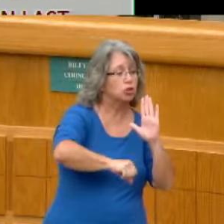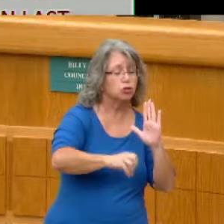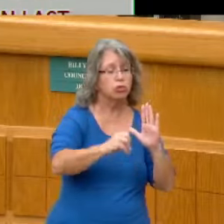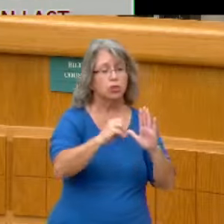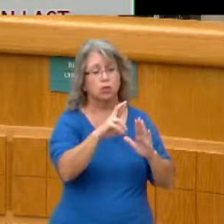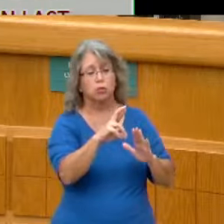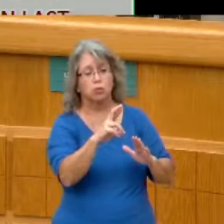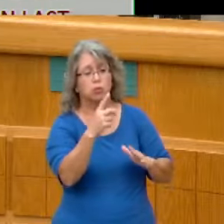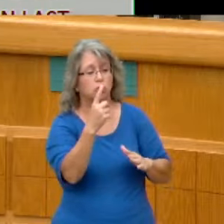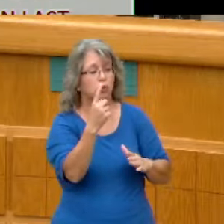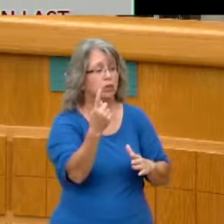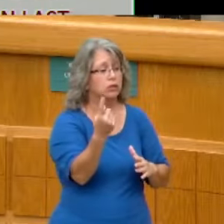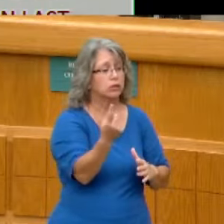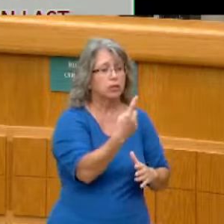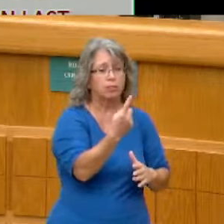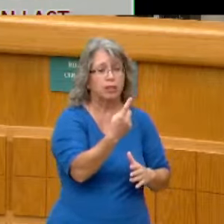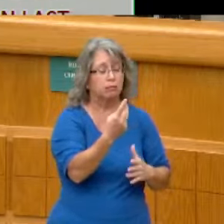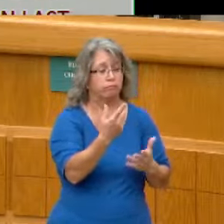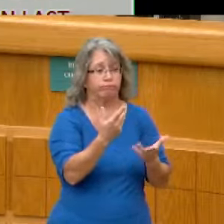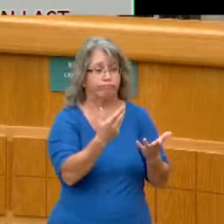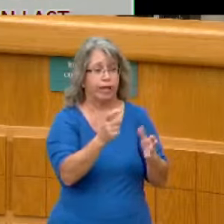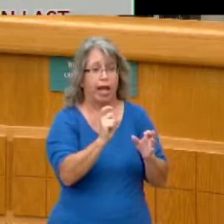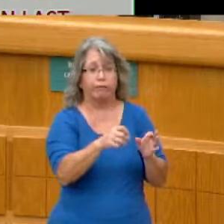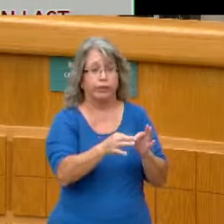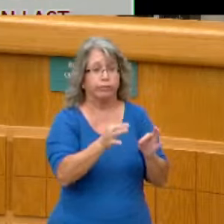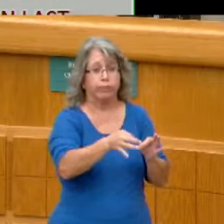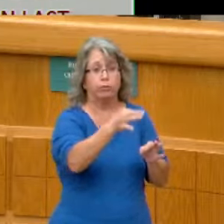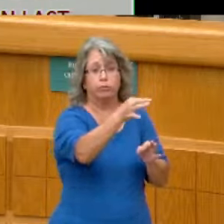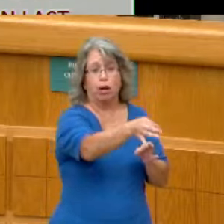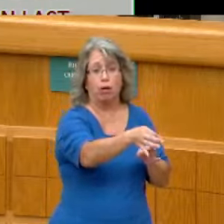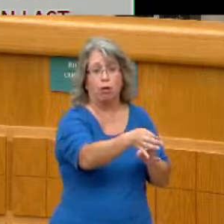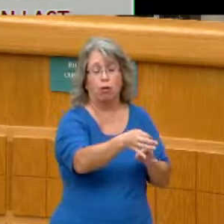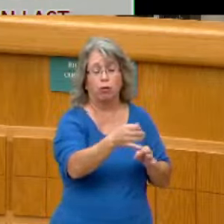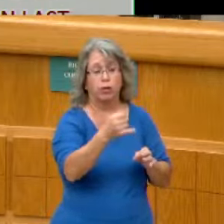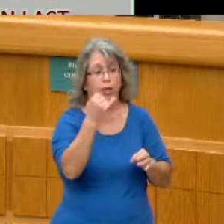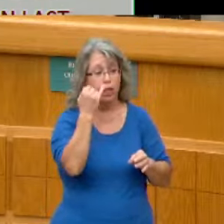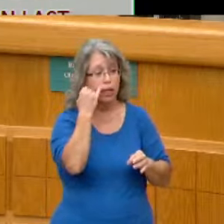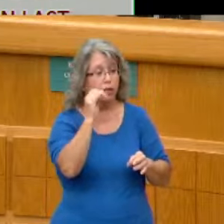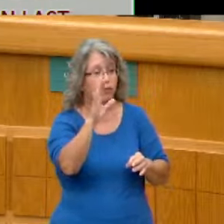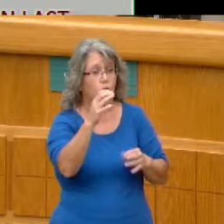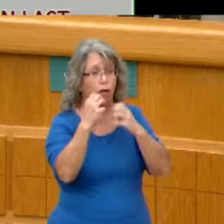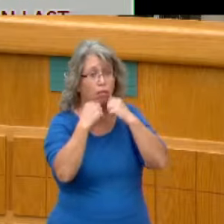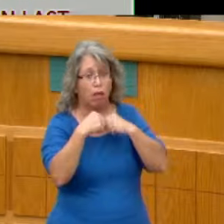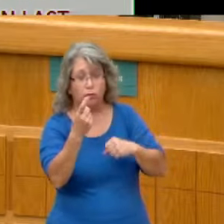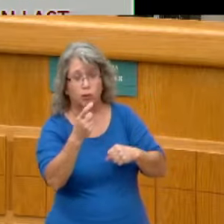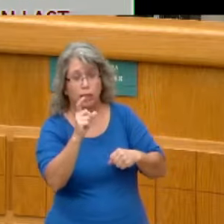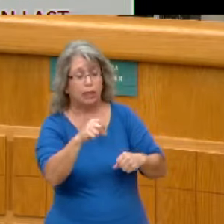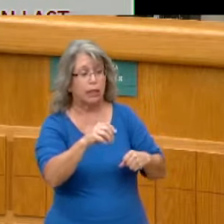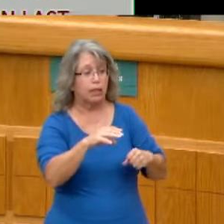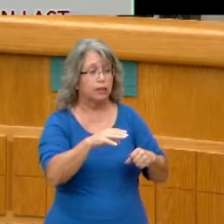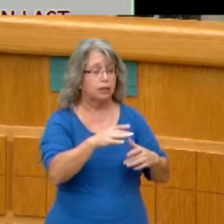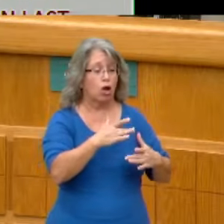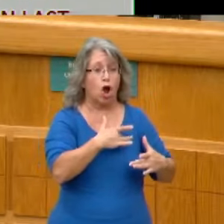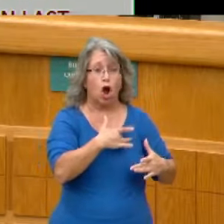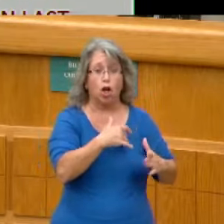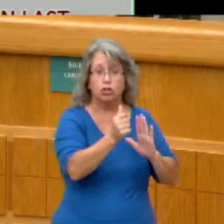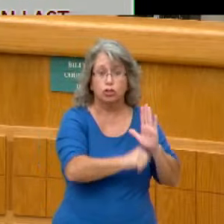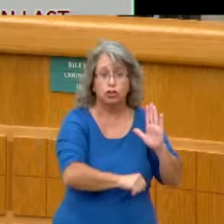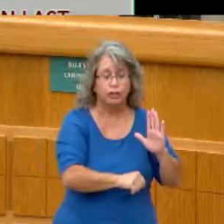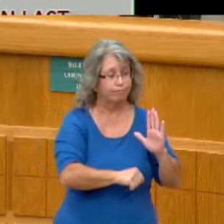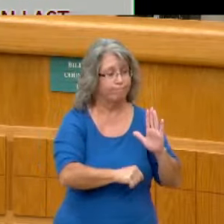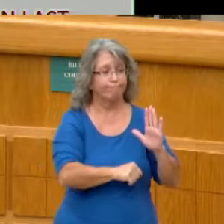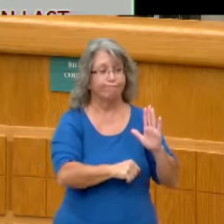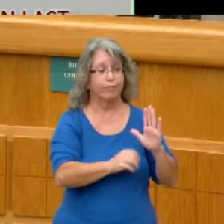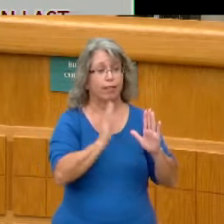resources need to be devoted to COVID patients. So if you had a loved one that needs open heart surgery, it's going to be less likely to happen right now, and they're